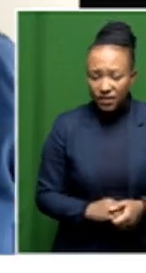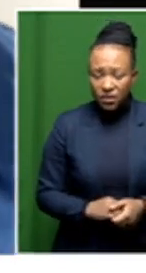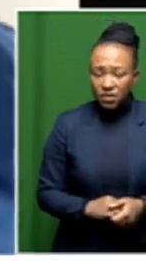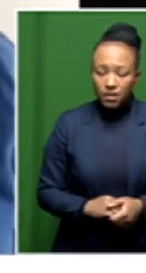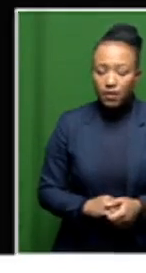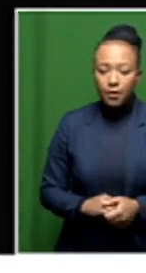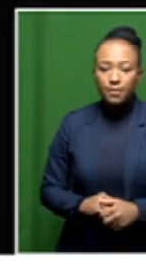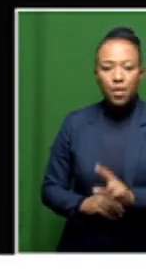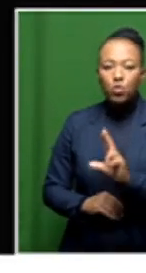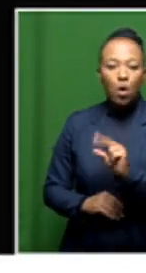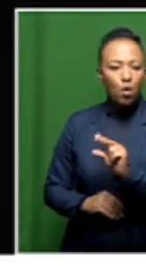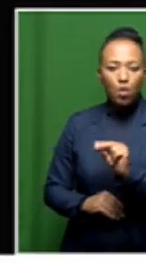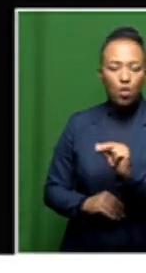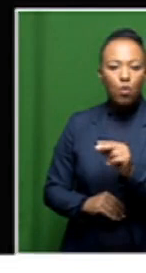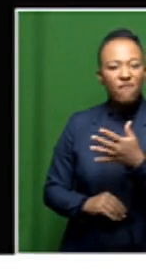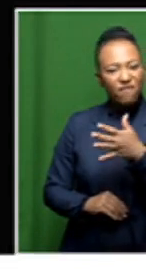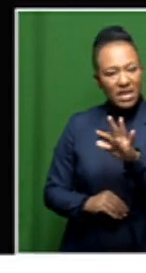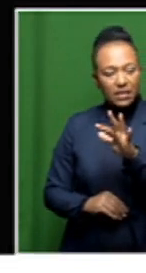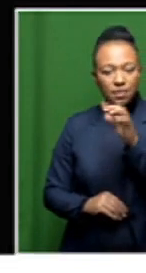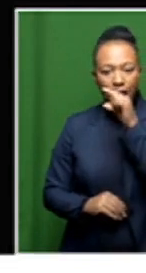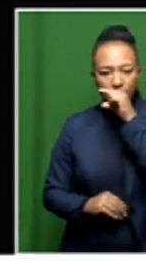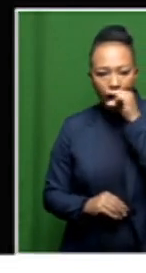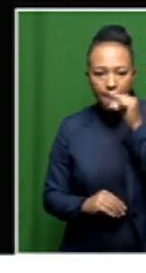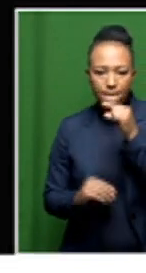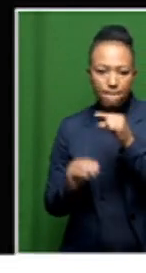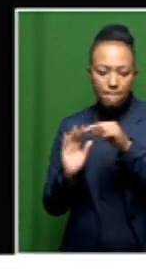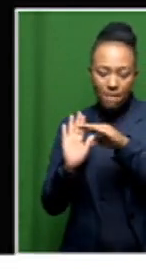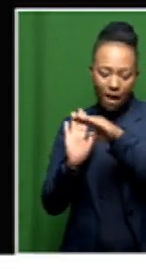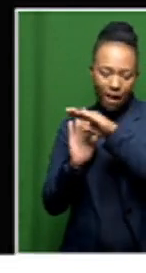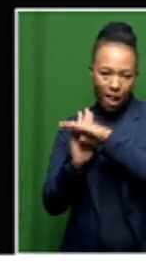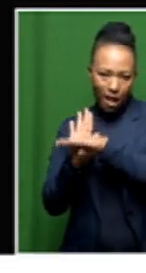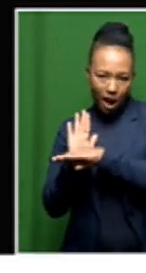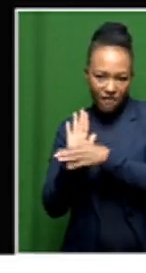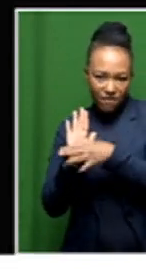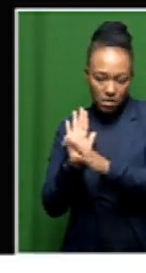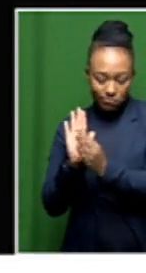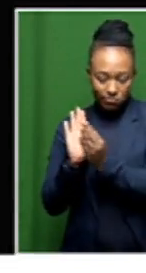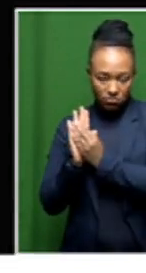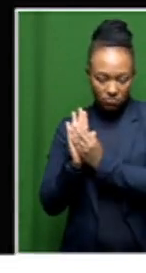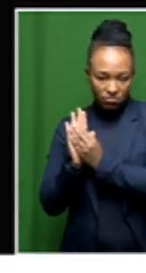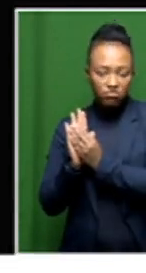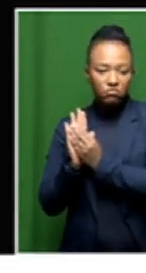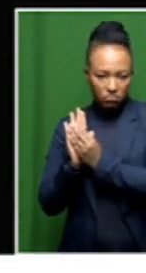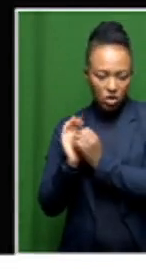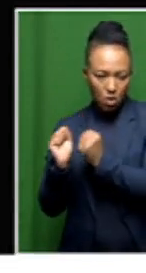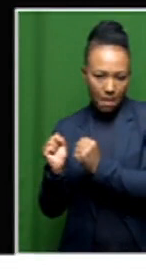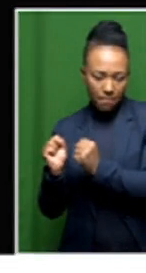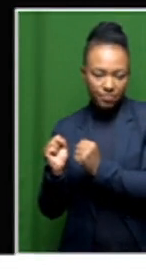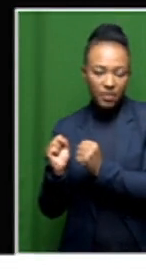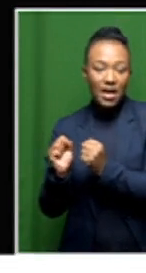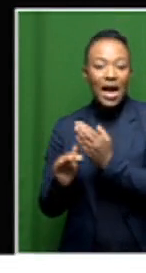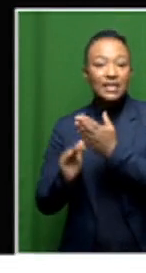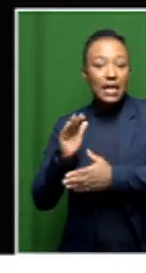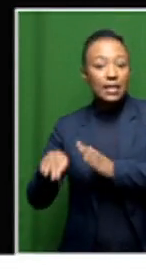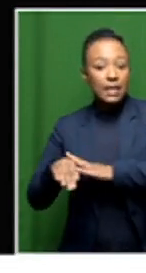No, once you are enlisted on the roll, you remain on the roll until you decide to deregister